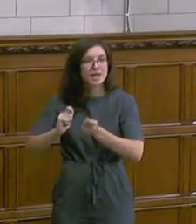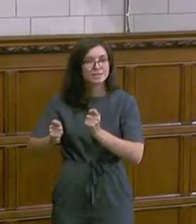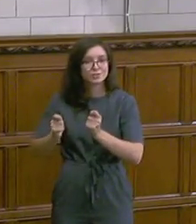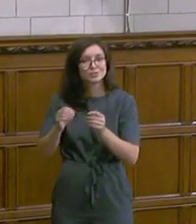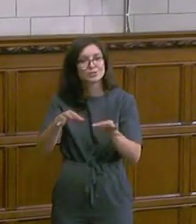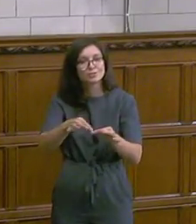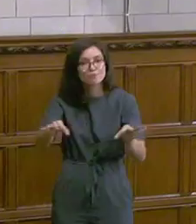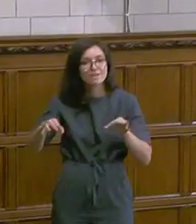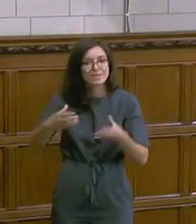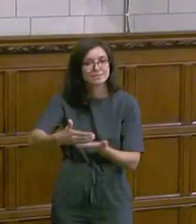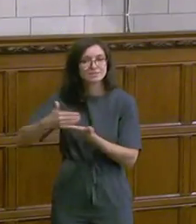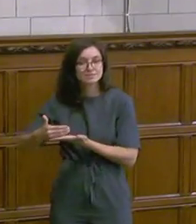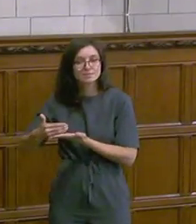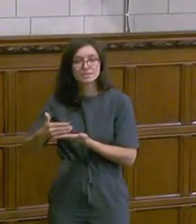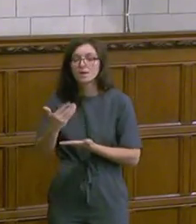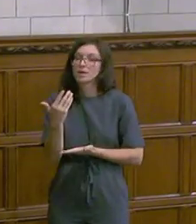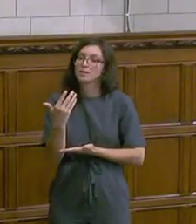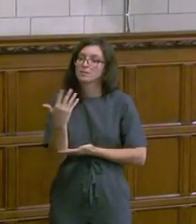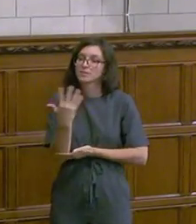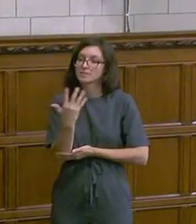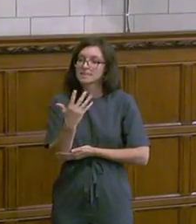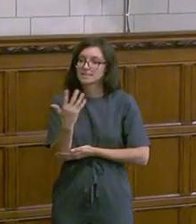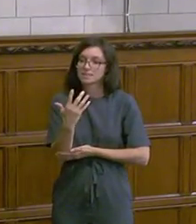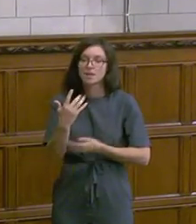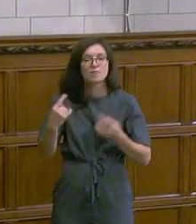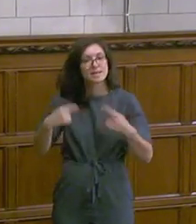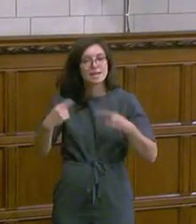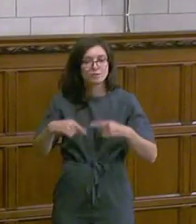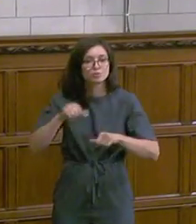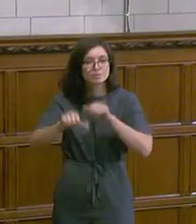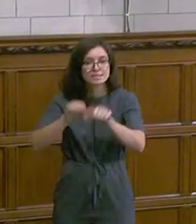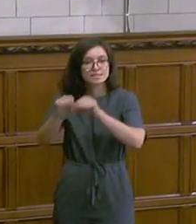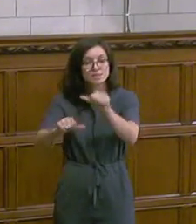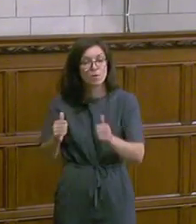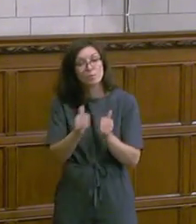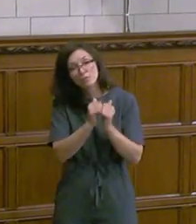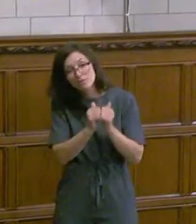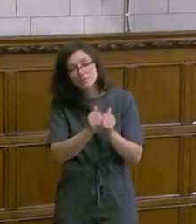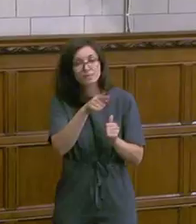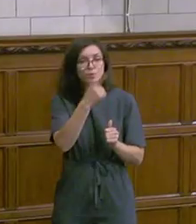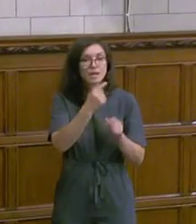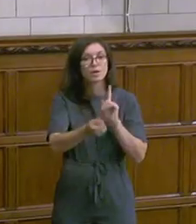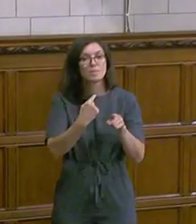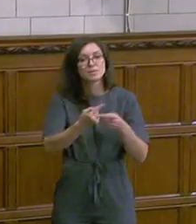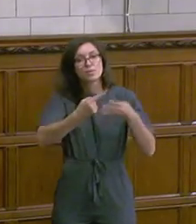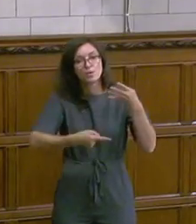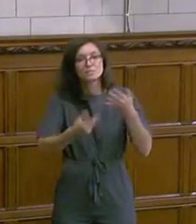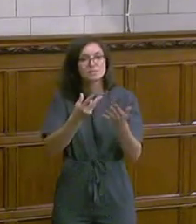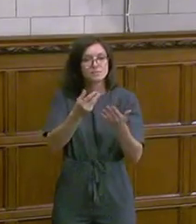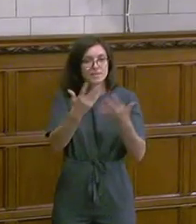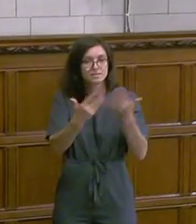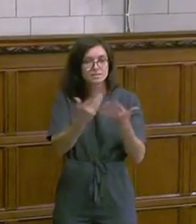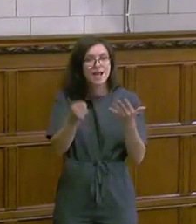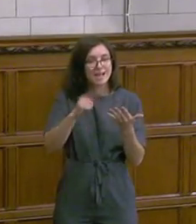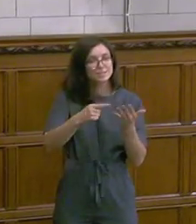of which 15 were allowed to proceed. And I'd be grateful if the Minister could comment on those figures and on the principle. I